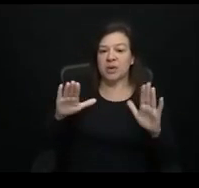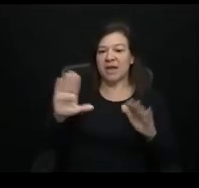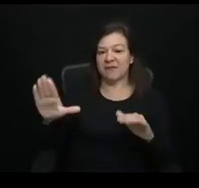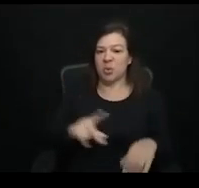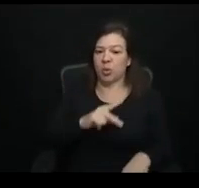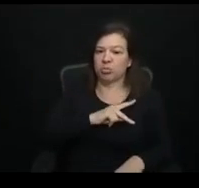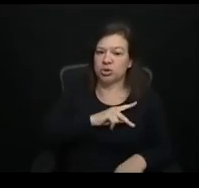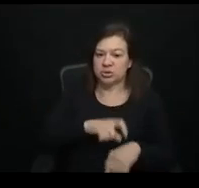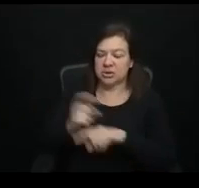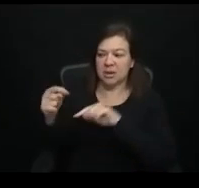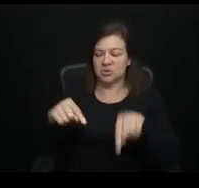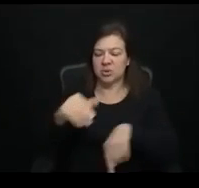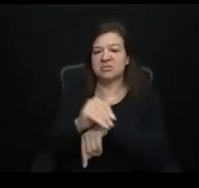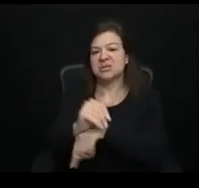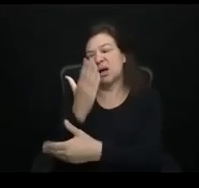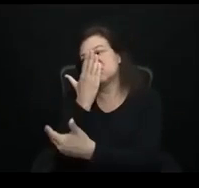greatly appreciate it.